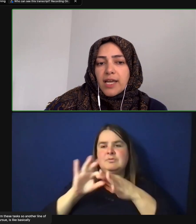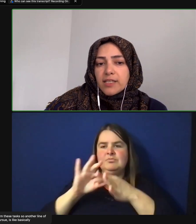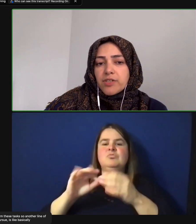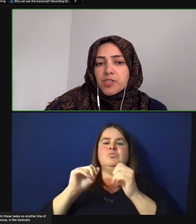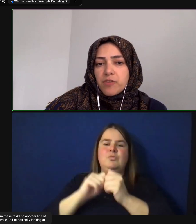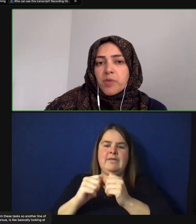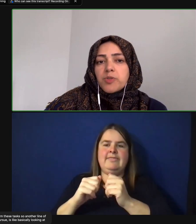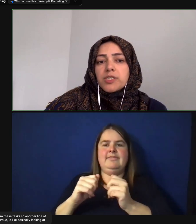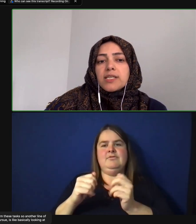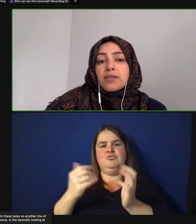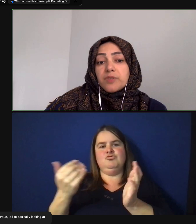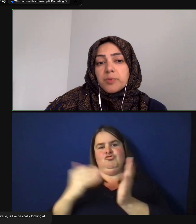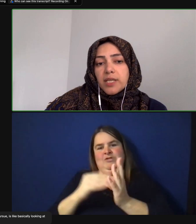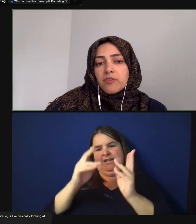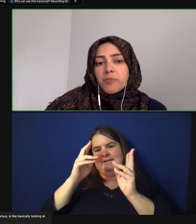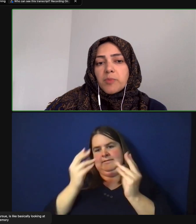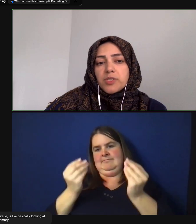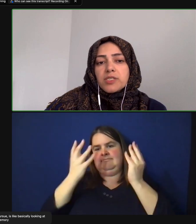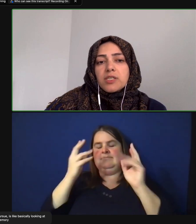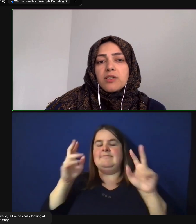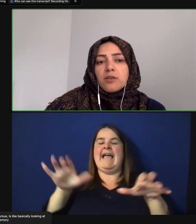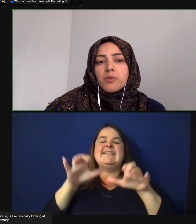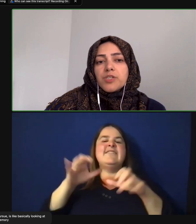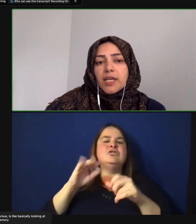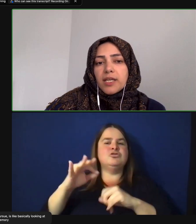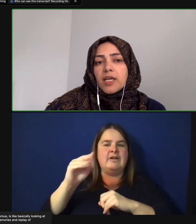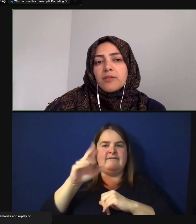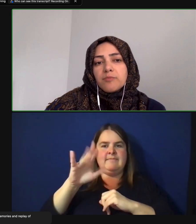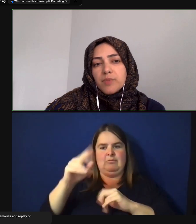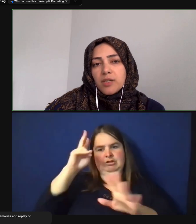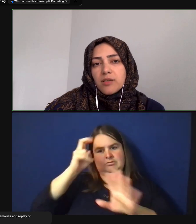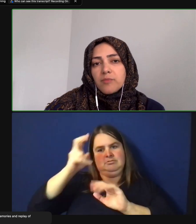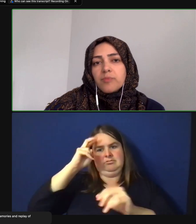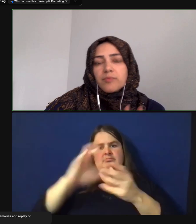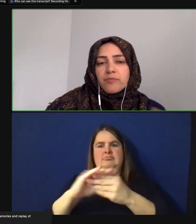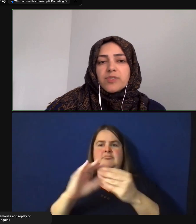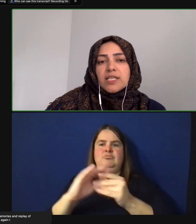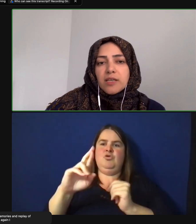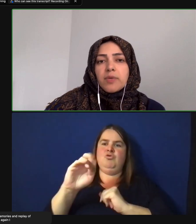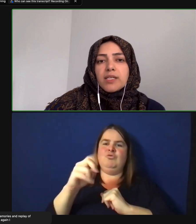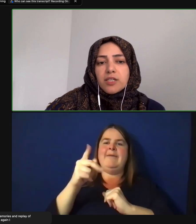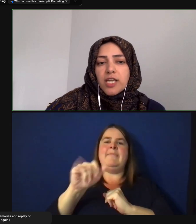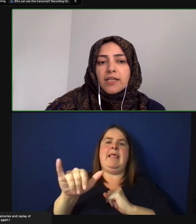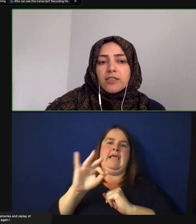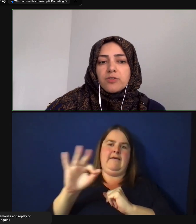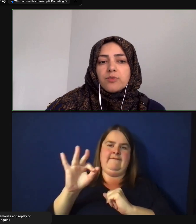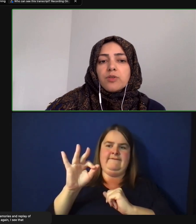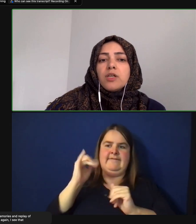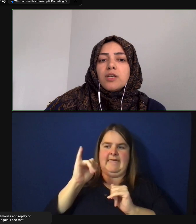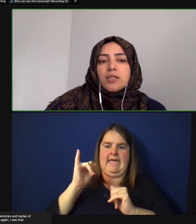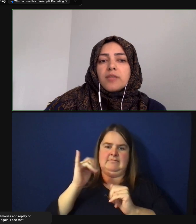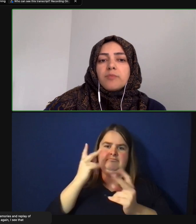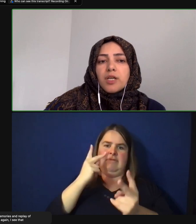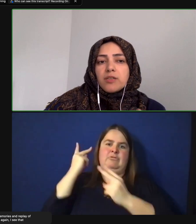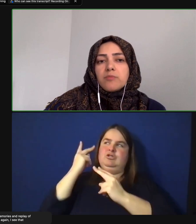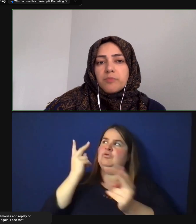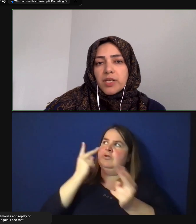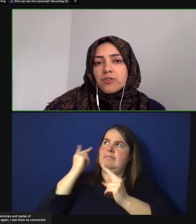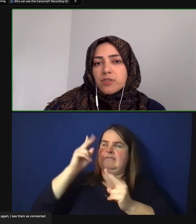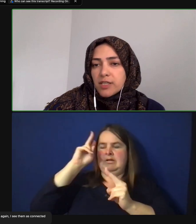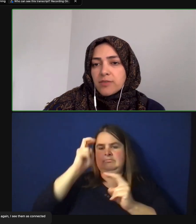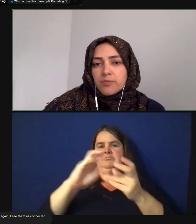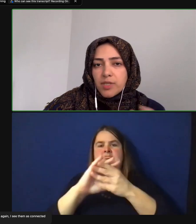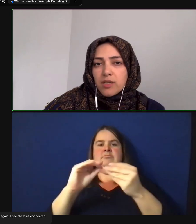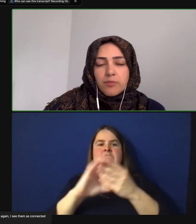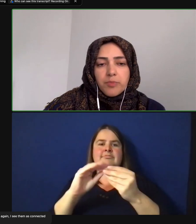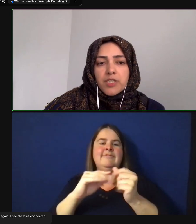at reactivation of memories and replay of memories, which again I see them as connected to my